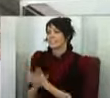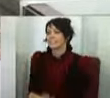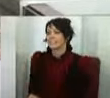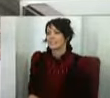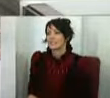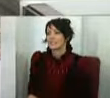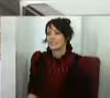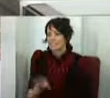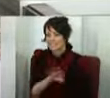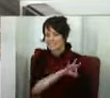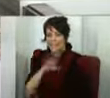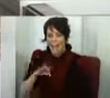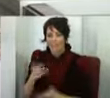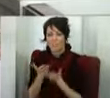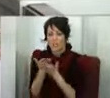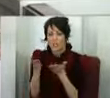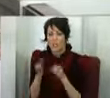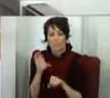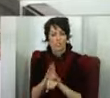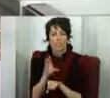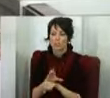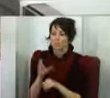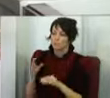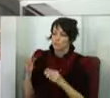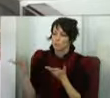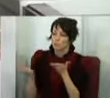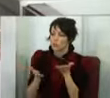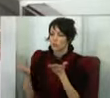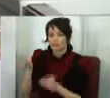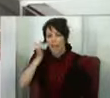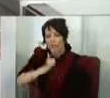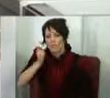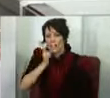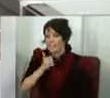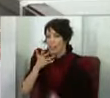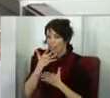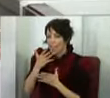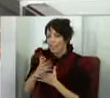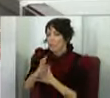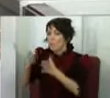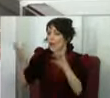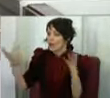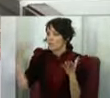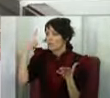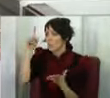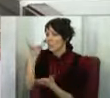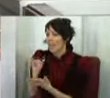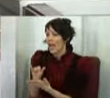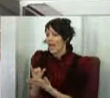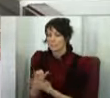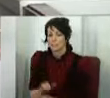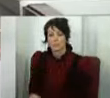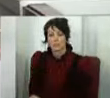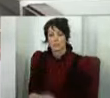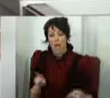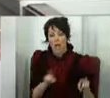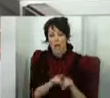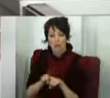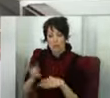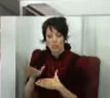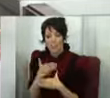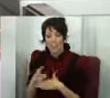A staff here at the church that ministers to us each and every day, so thank you so much for that. I also would like to share at this time